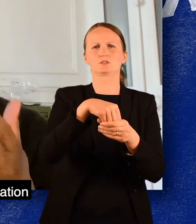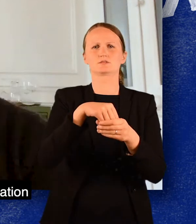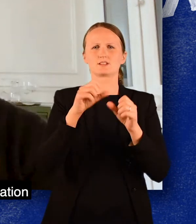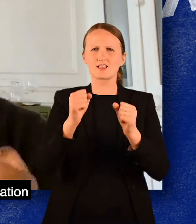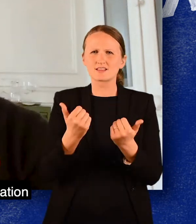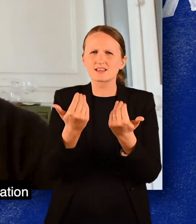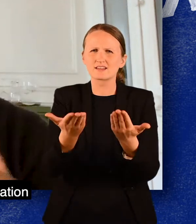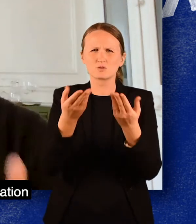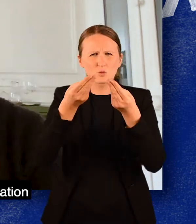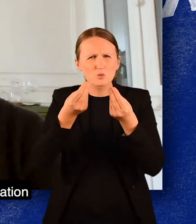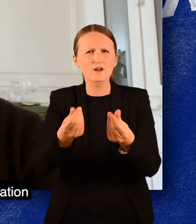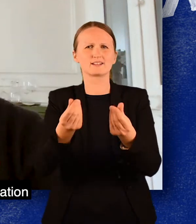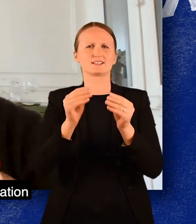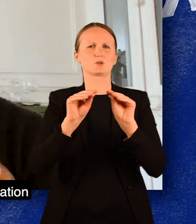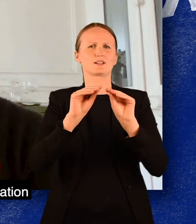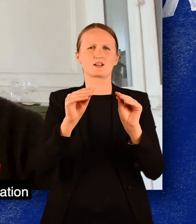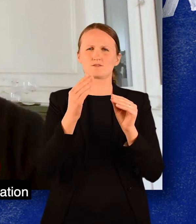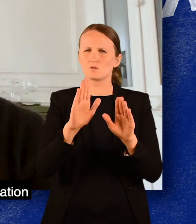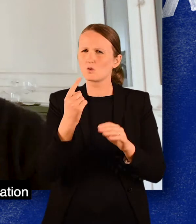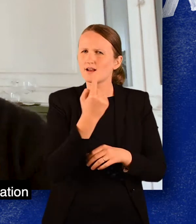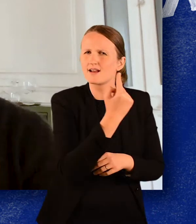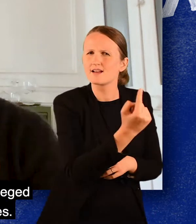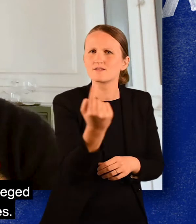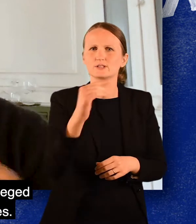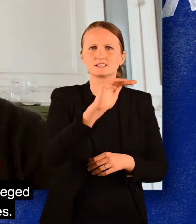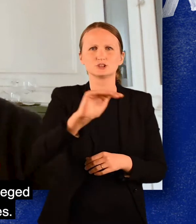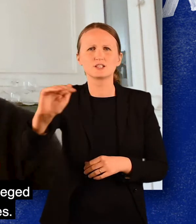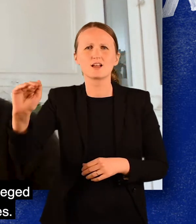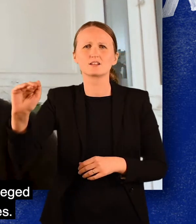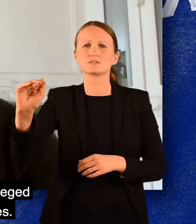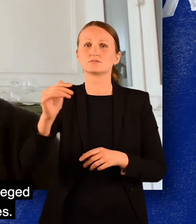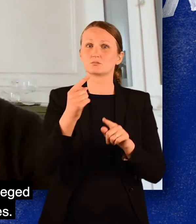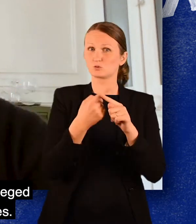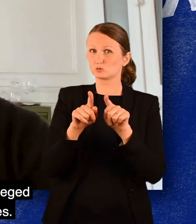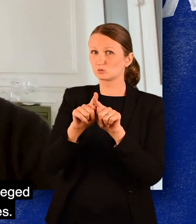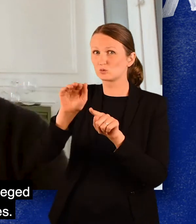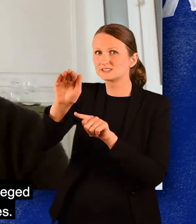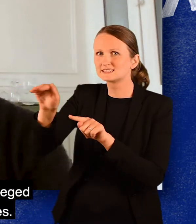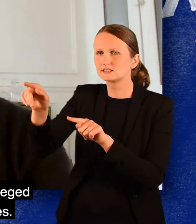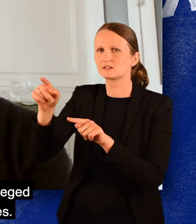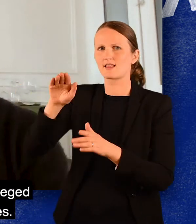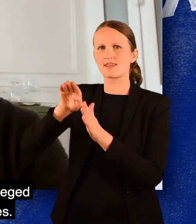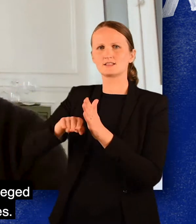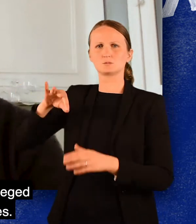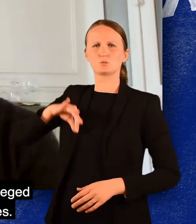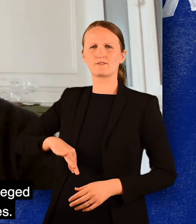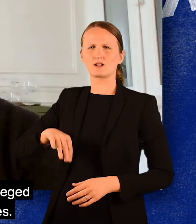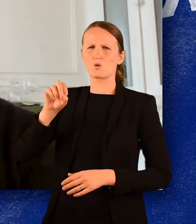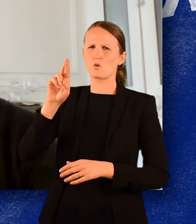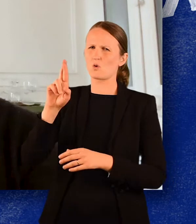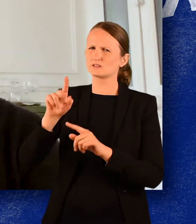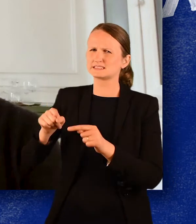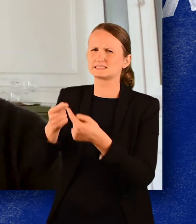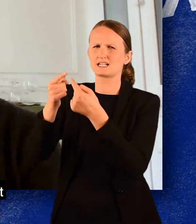that can deliver a quality education to every child, especially those who are less privileged and in challenging